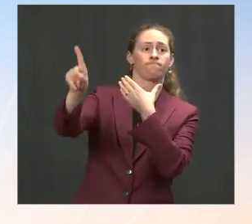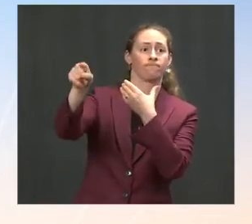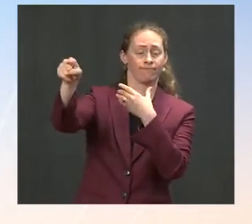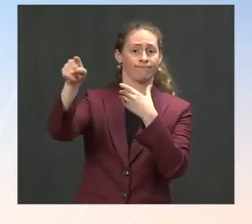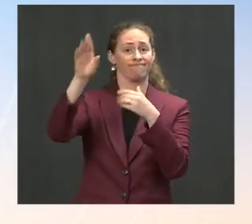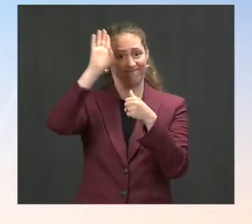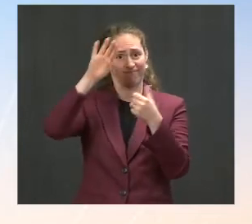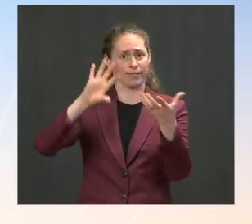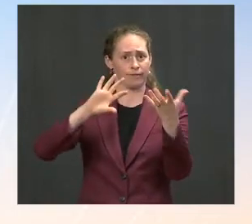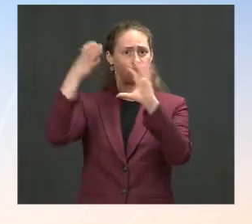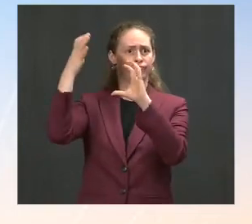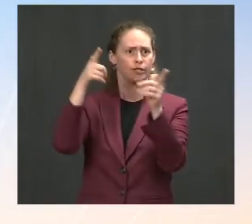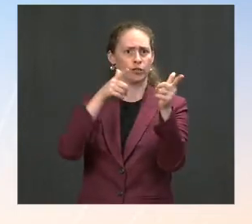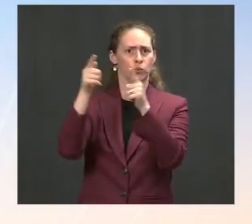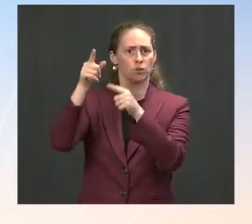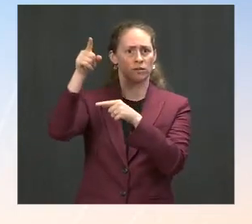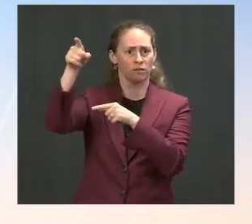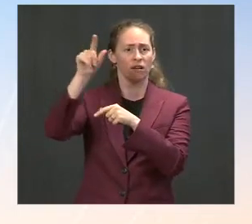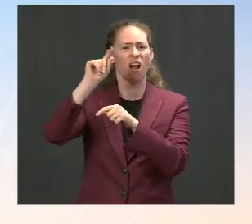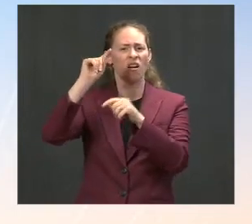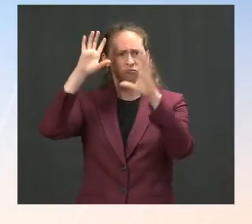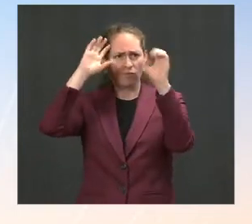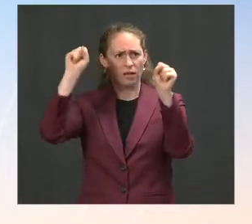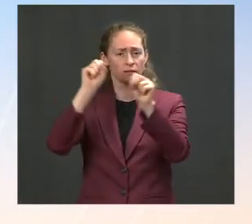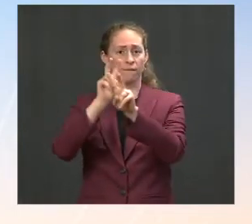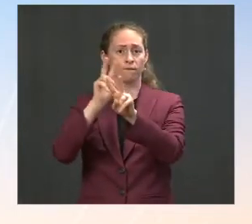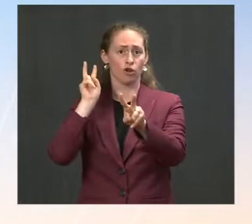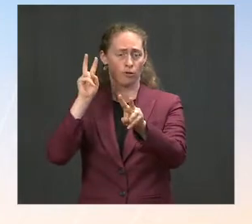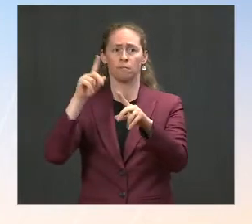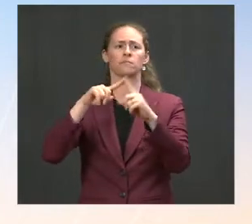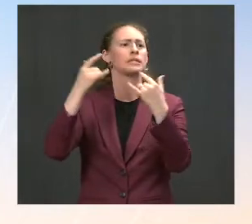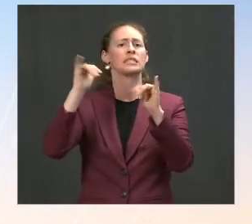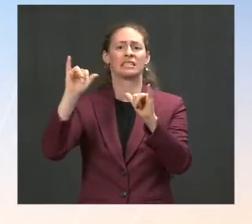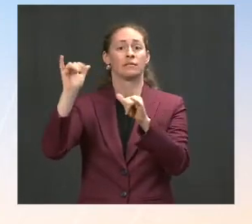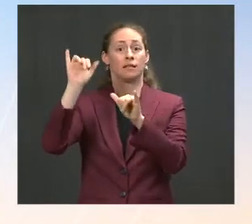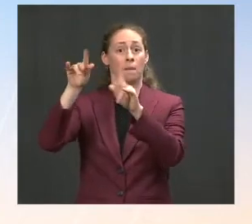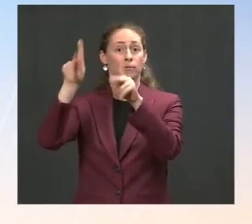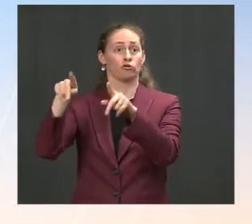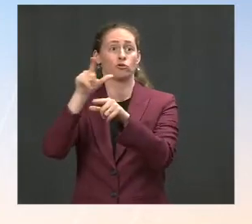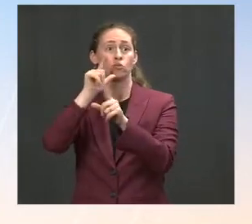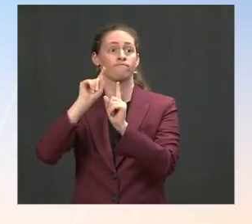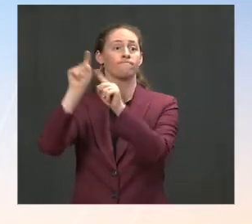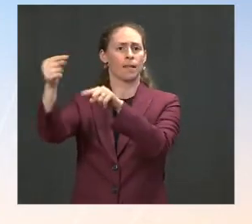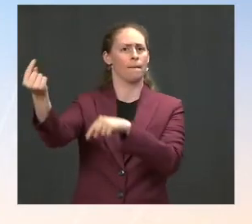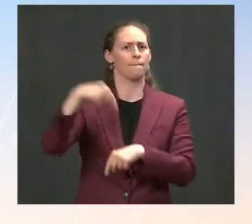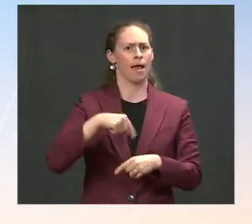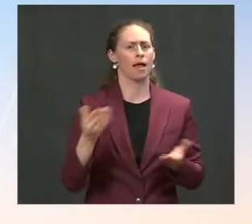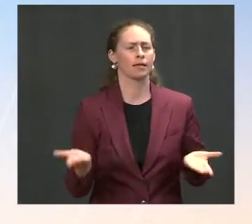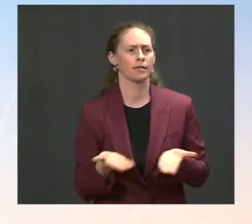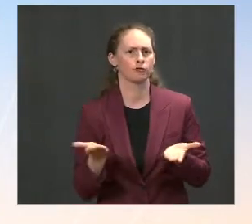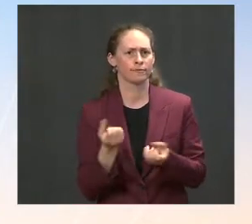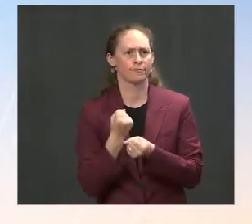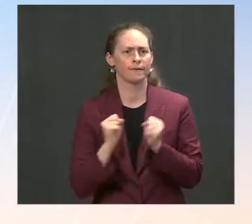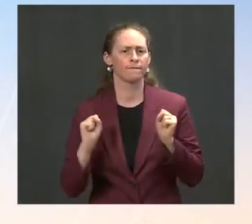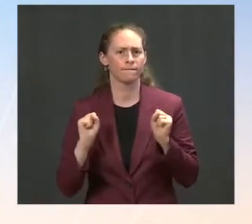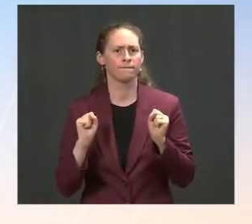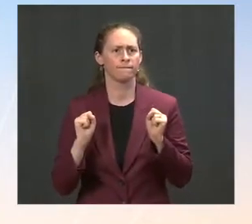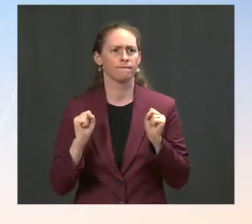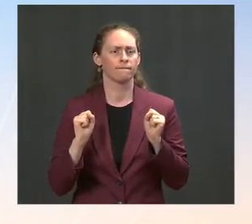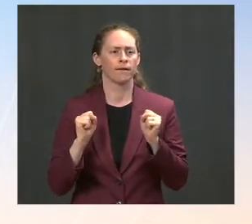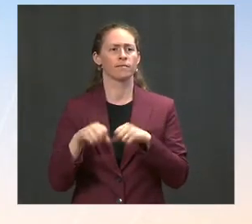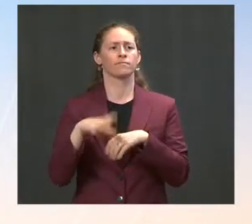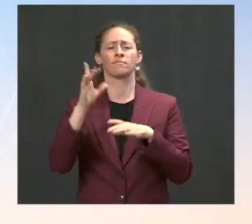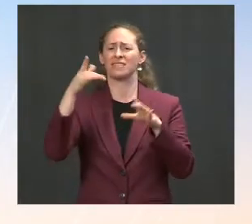to the United States. We are deeply concerned about unrest in Haiti. In this critical moment, Haiti's leaders must come together to chart a united path